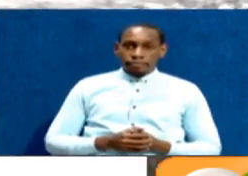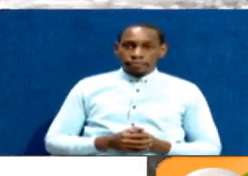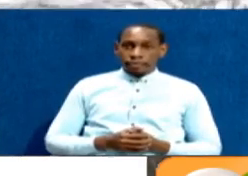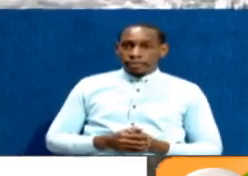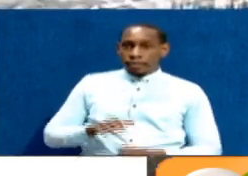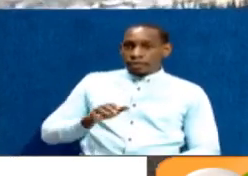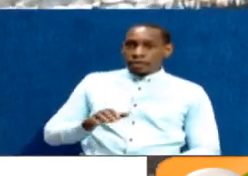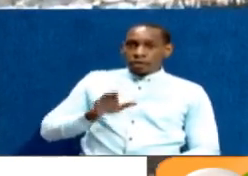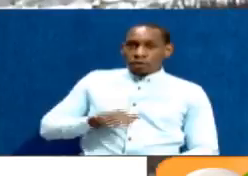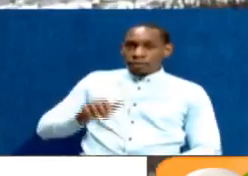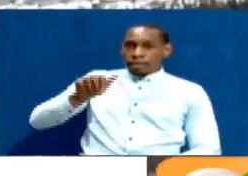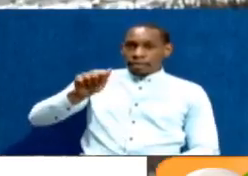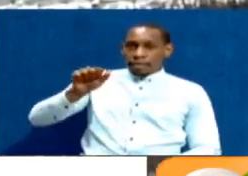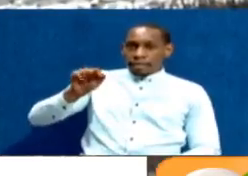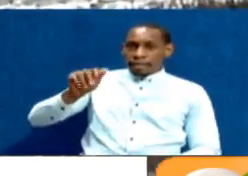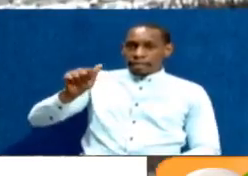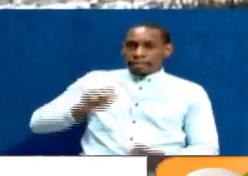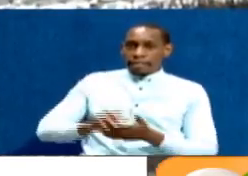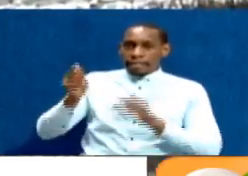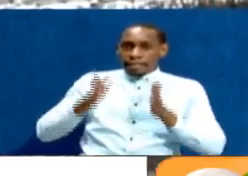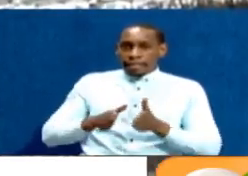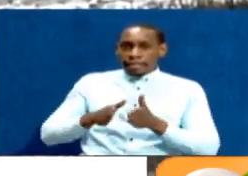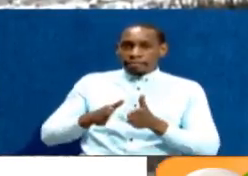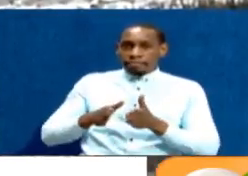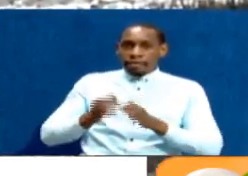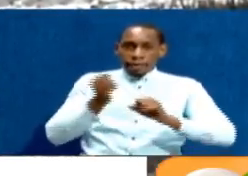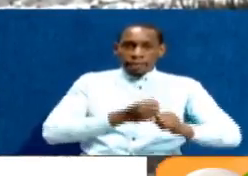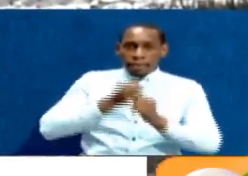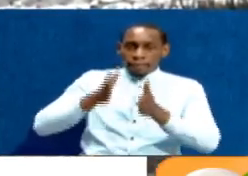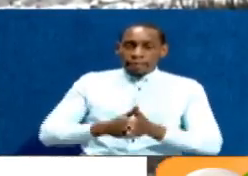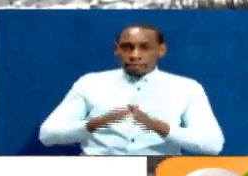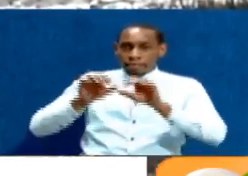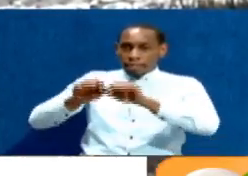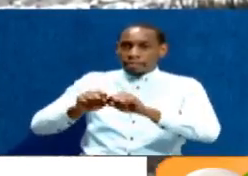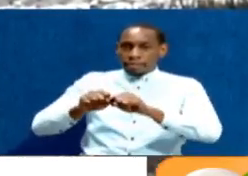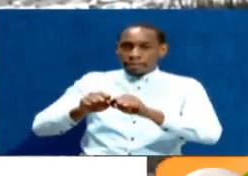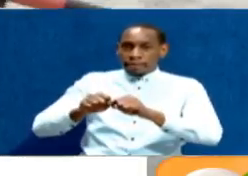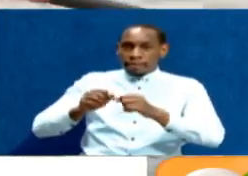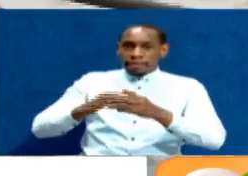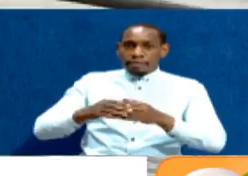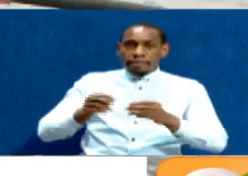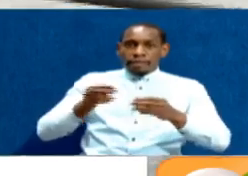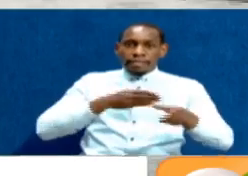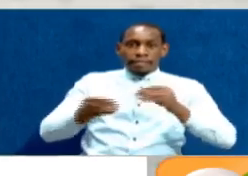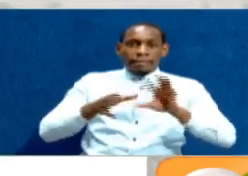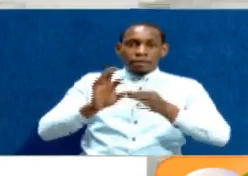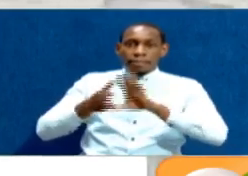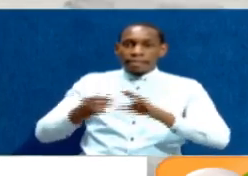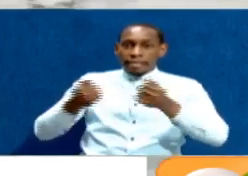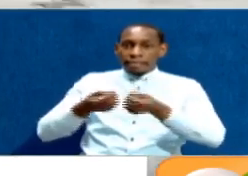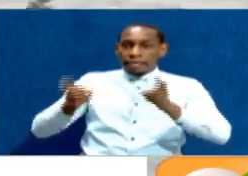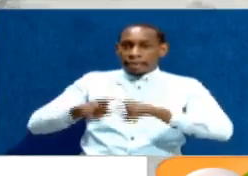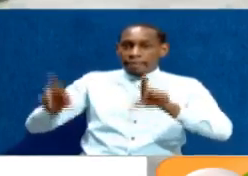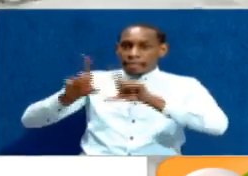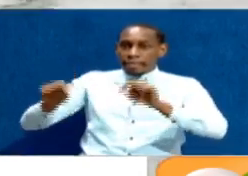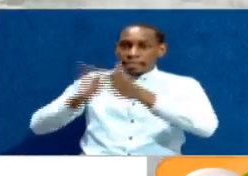We meet Asiya Mohamed Sururu, a Kenyan Pararower who beat the odds to earn a ticket to the upcoming Paralympic Games to be held in Japan, training